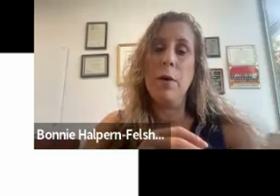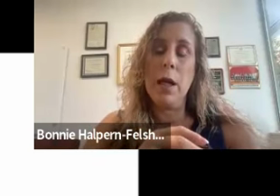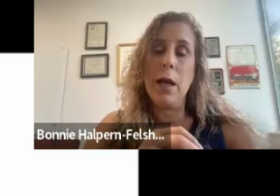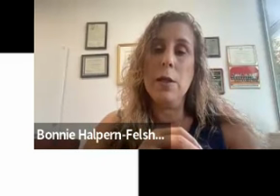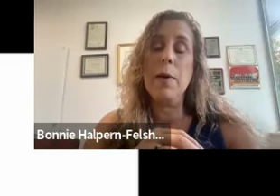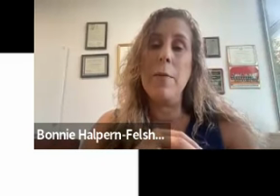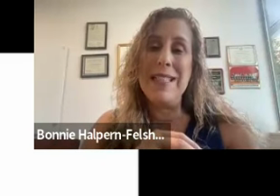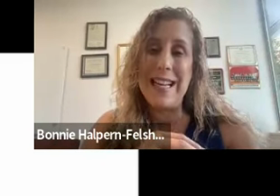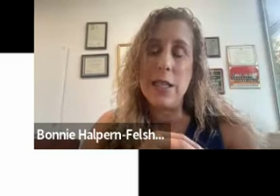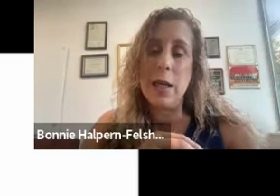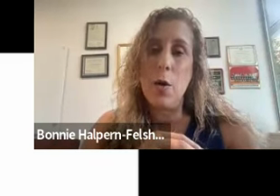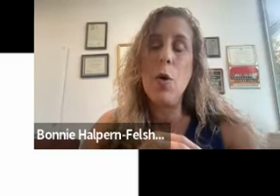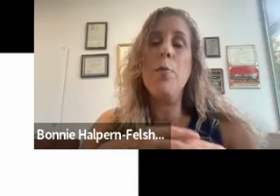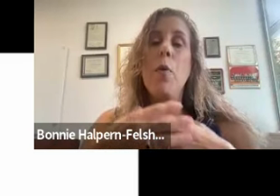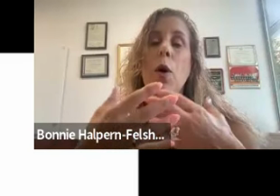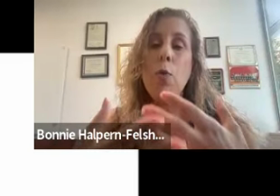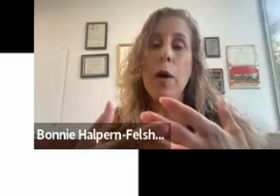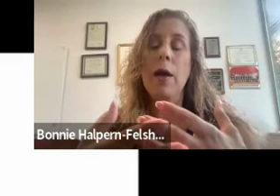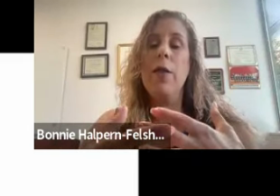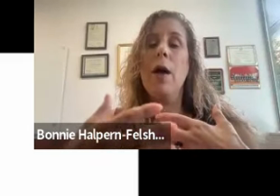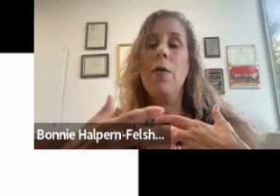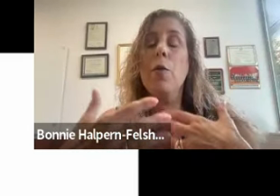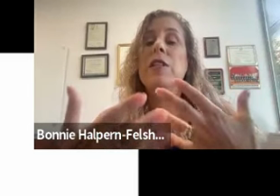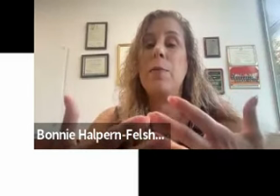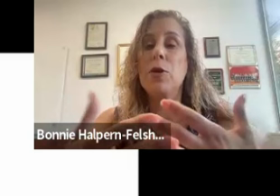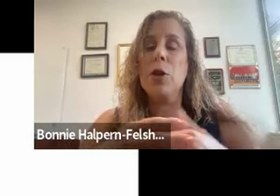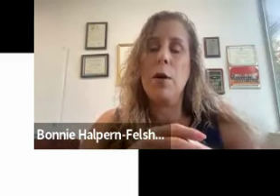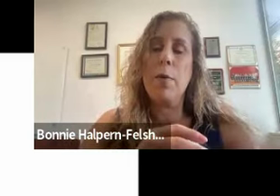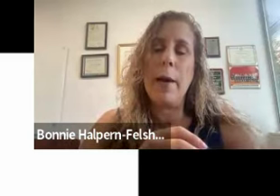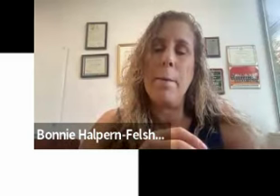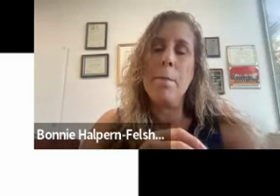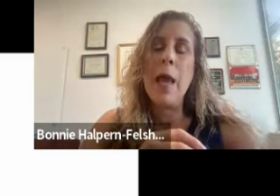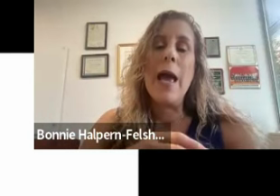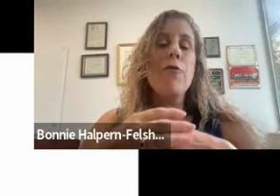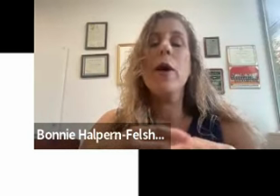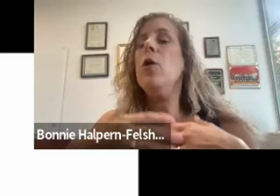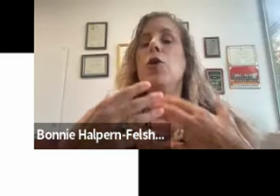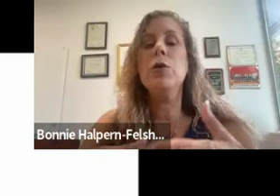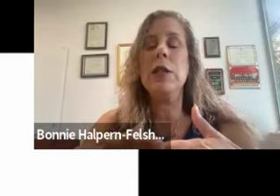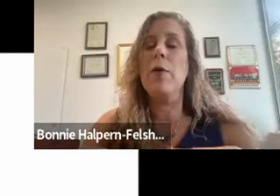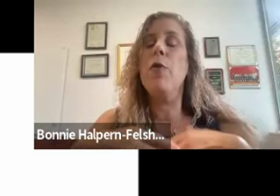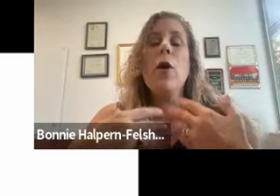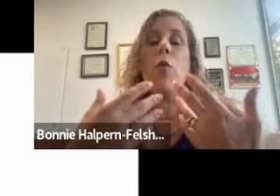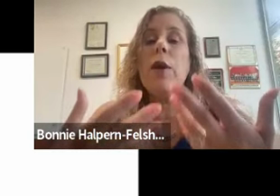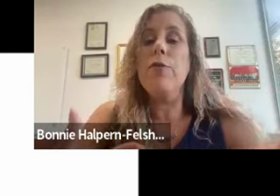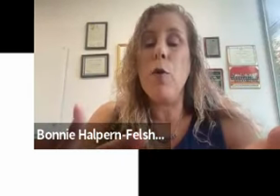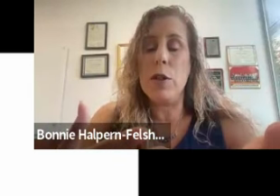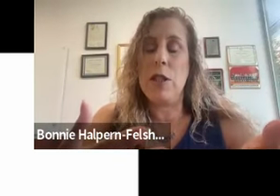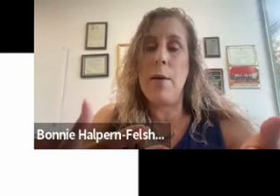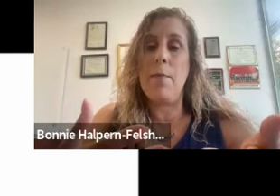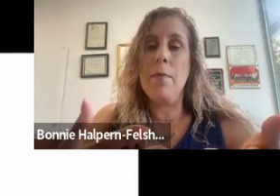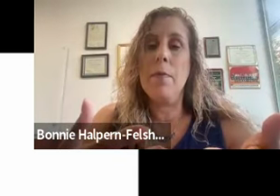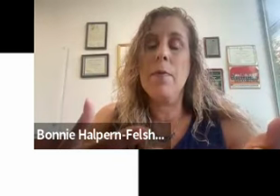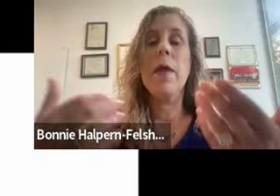with the ability to become addicted. We're born with the receptors in our brain. If we don't use them, if we don't